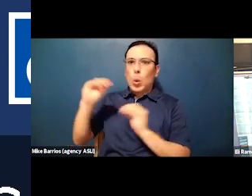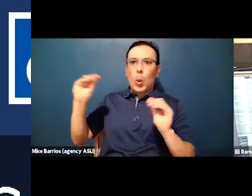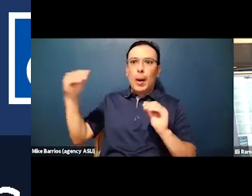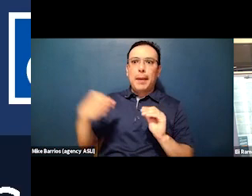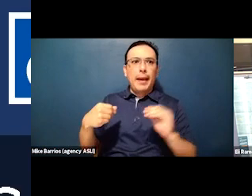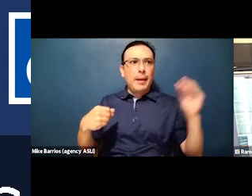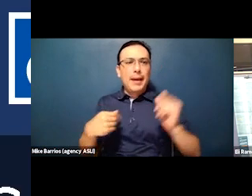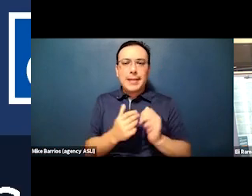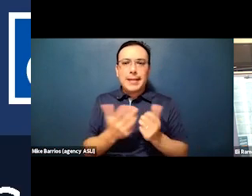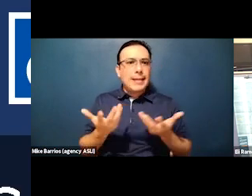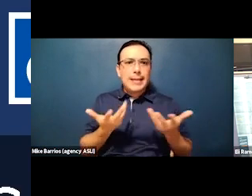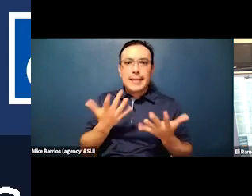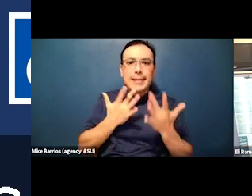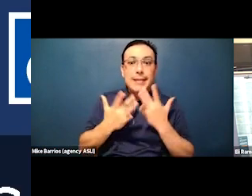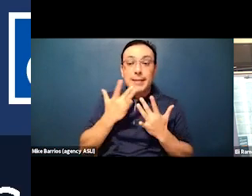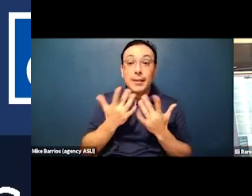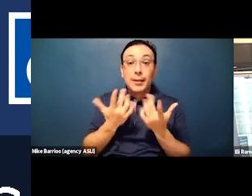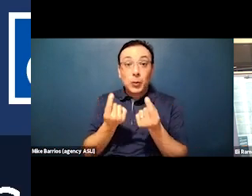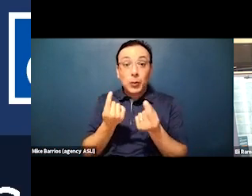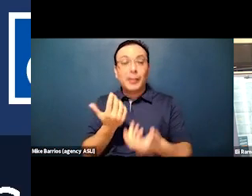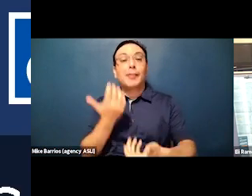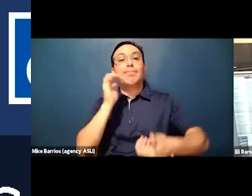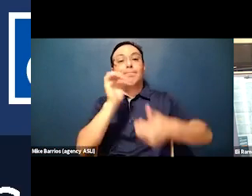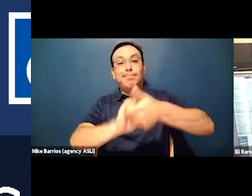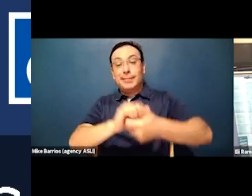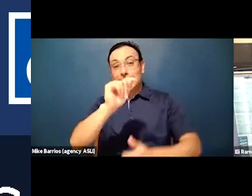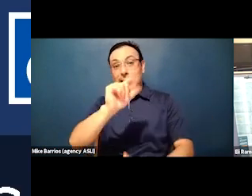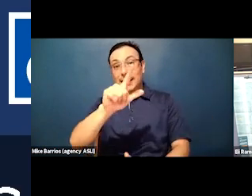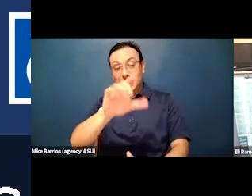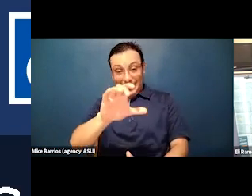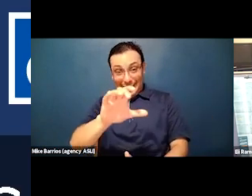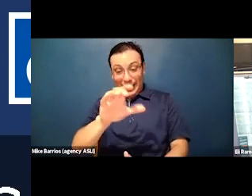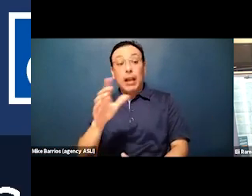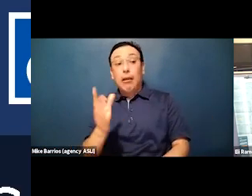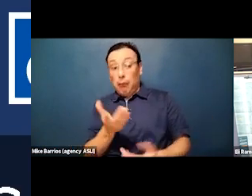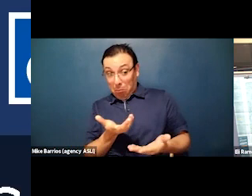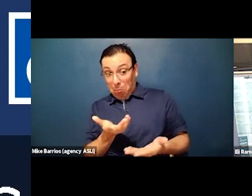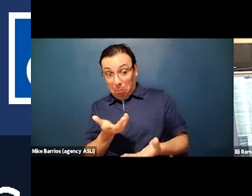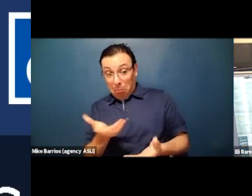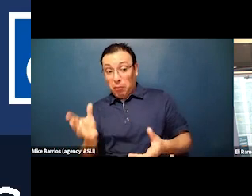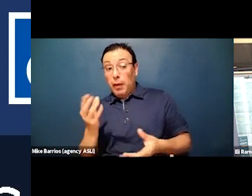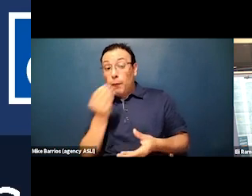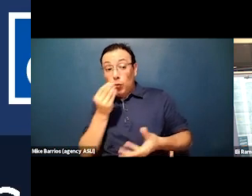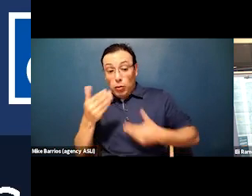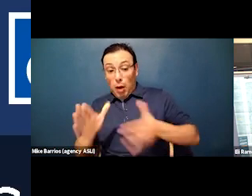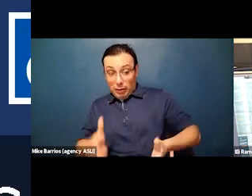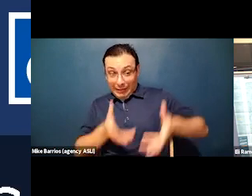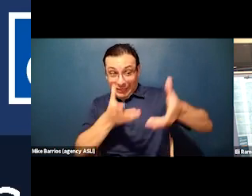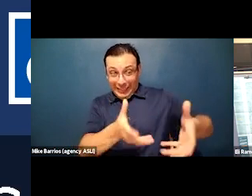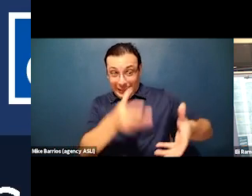through a partnership with TLC, we made it possible for these deliveries to happen safely, and